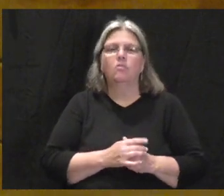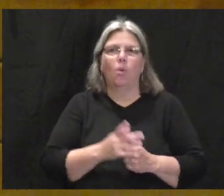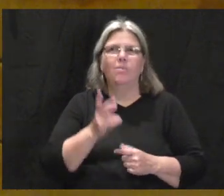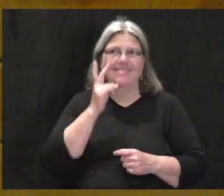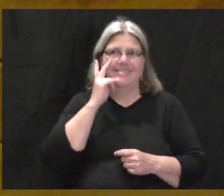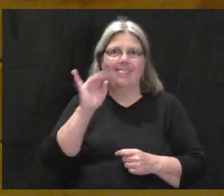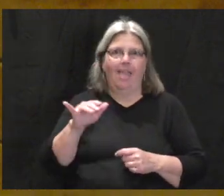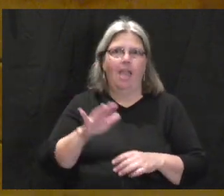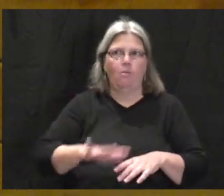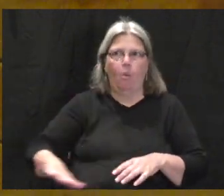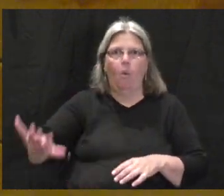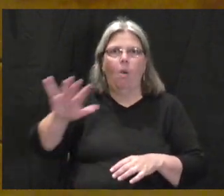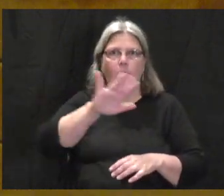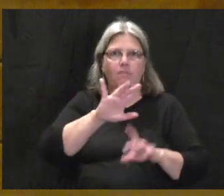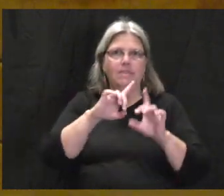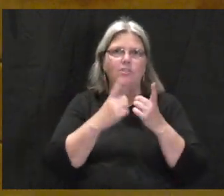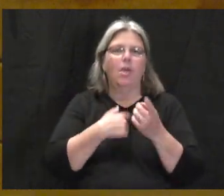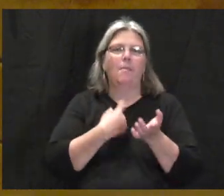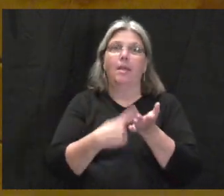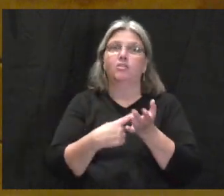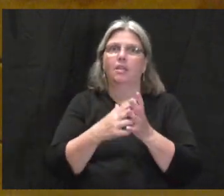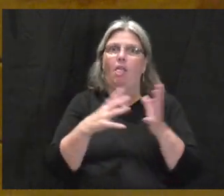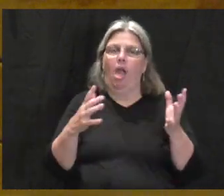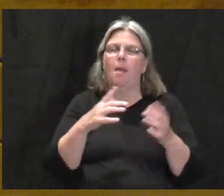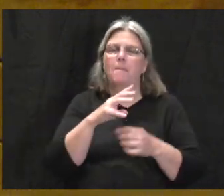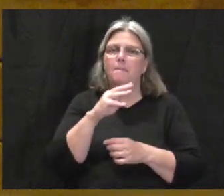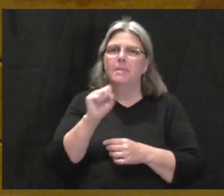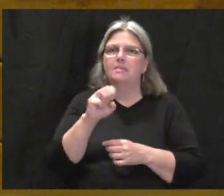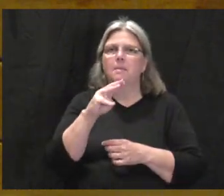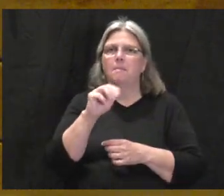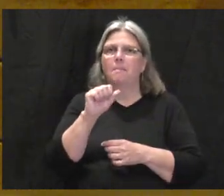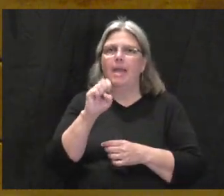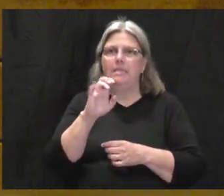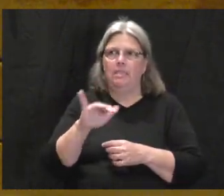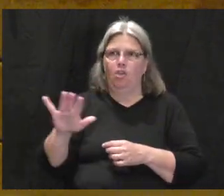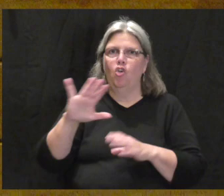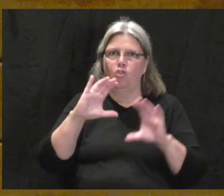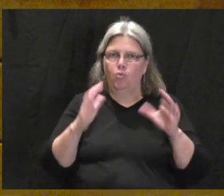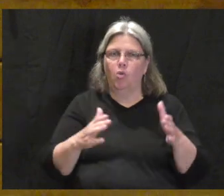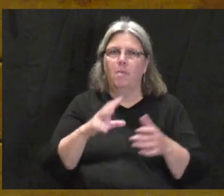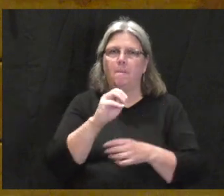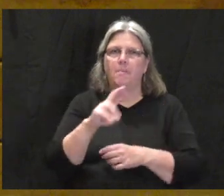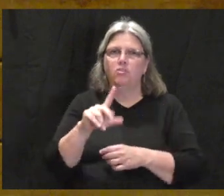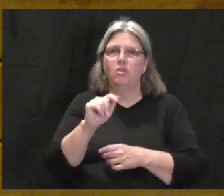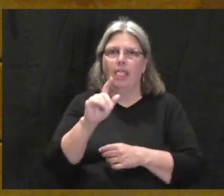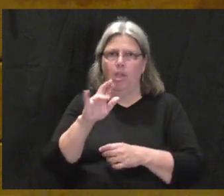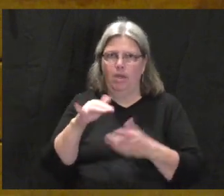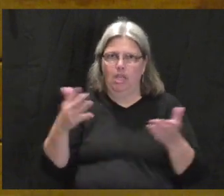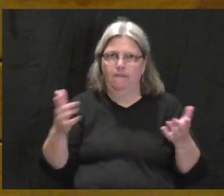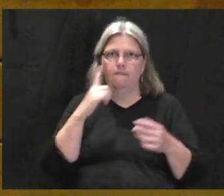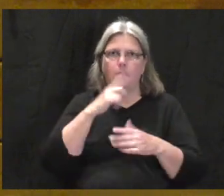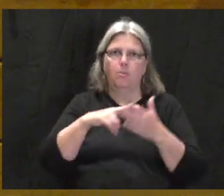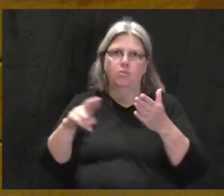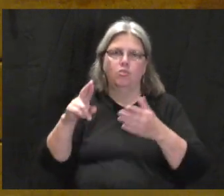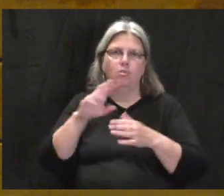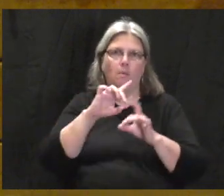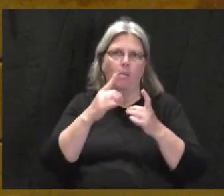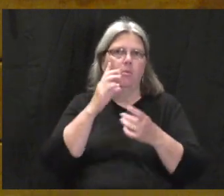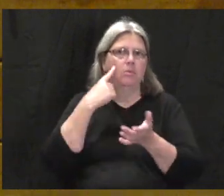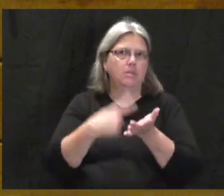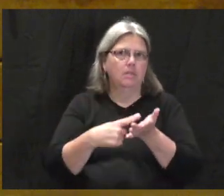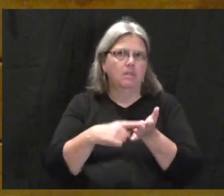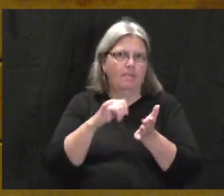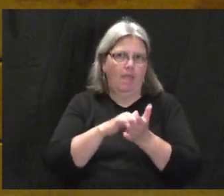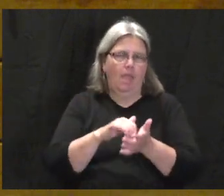won't talk too much about that because Ms. Massey and her folks and Mr. Rutter here from Research Department will be talking about that.